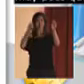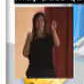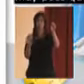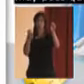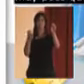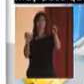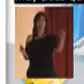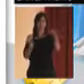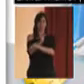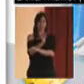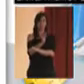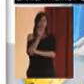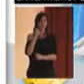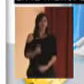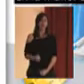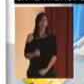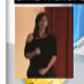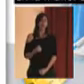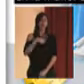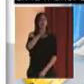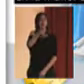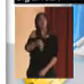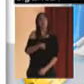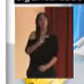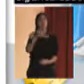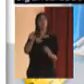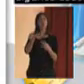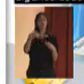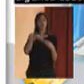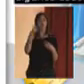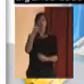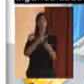hands. Secondly, because for some users,